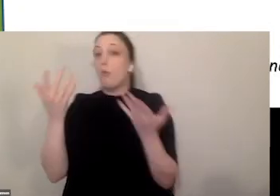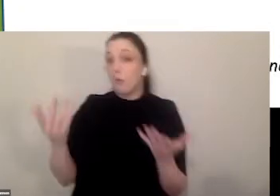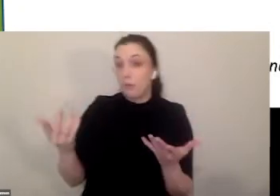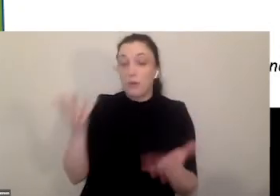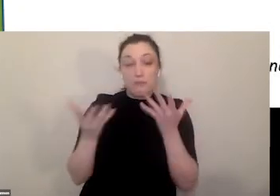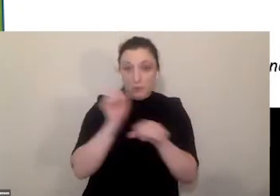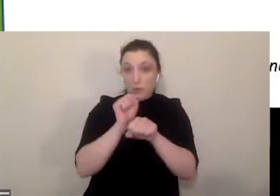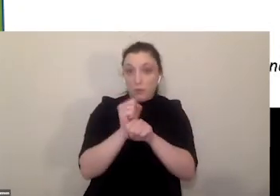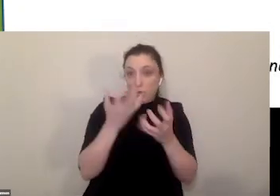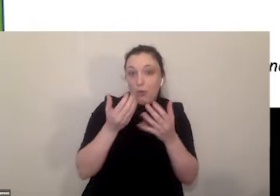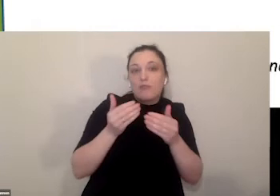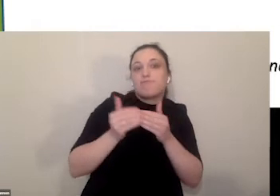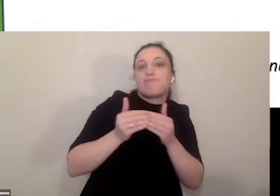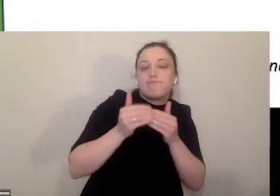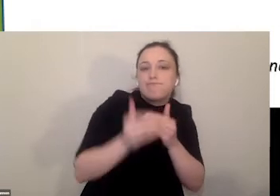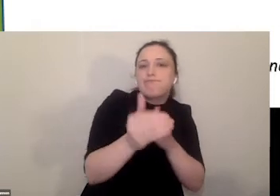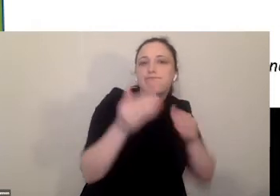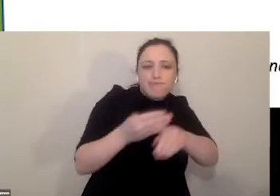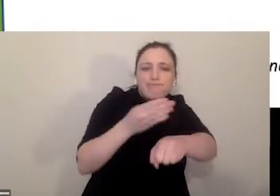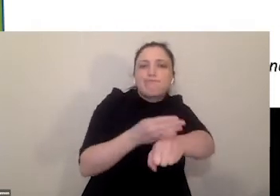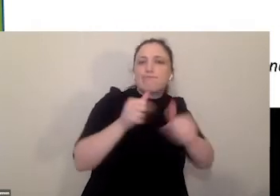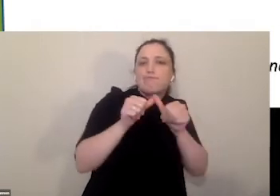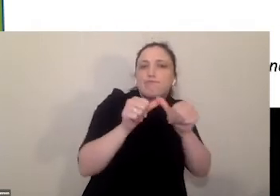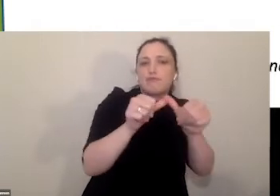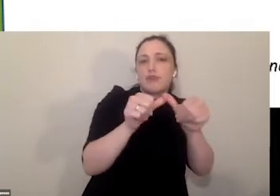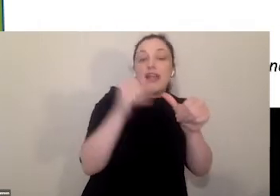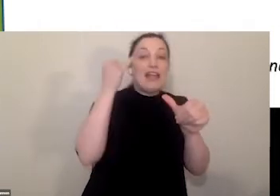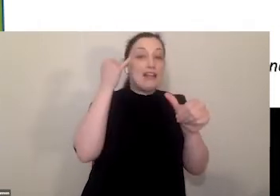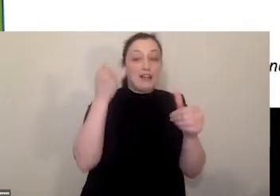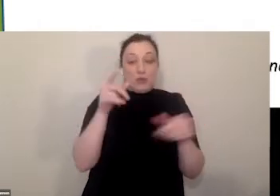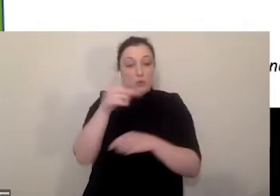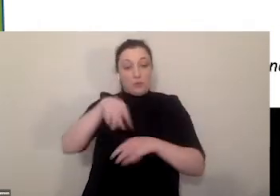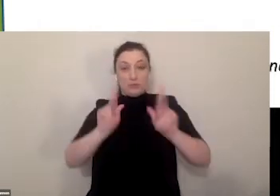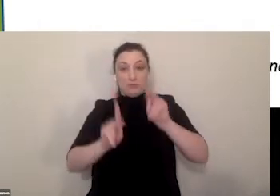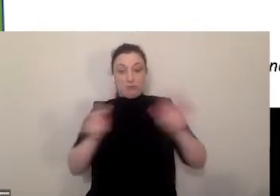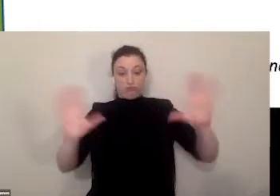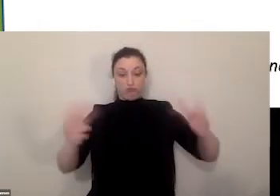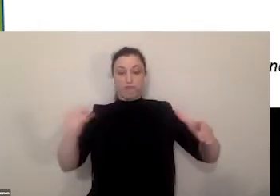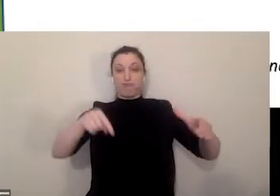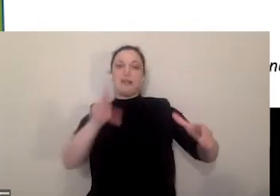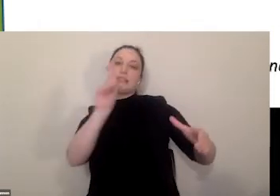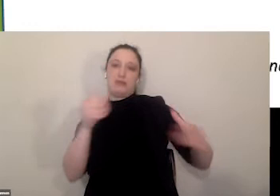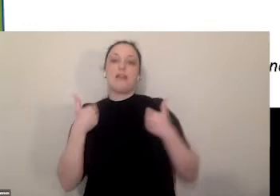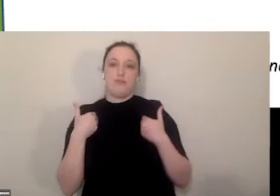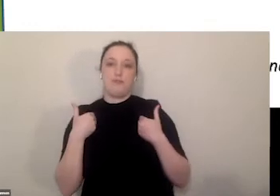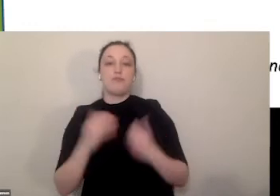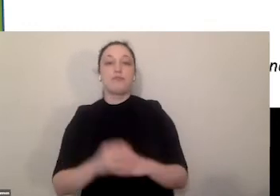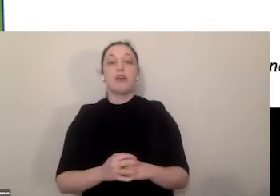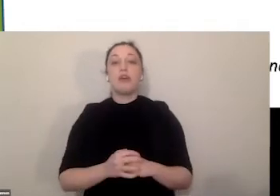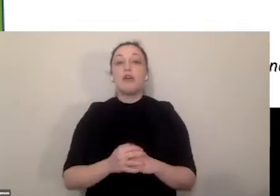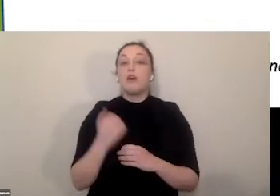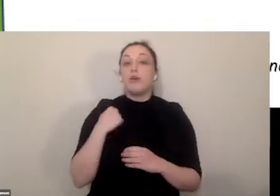of a disability. And what we're helping them with are scholarship opportunities, leadership